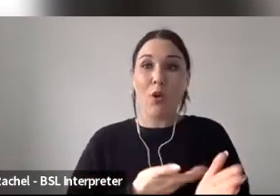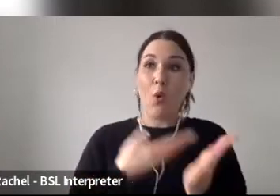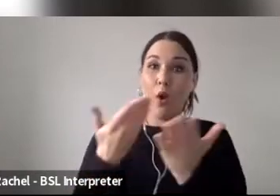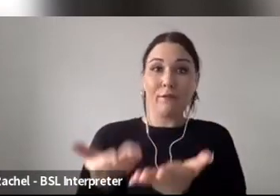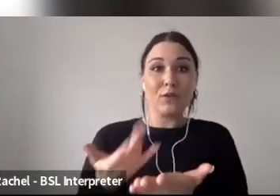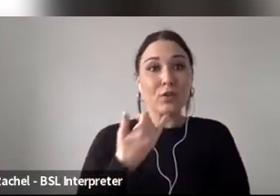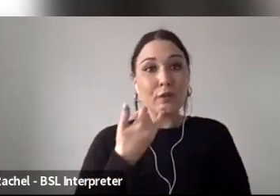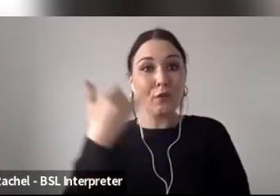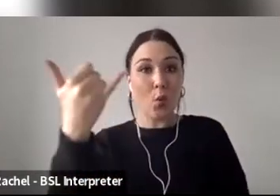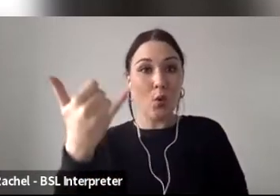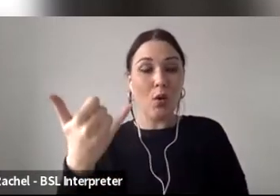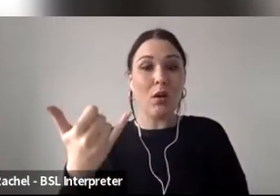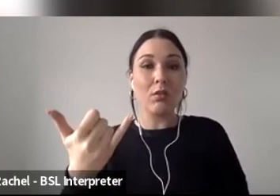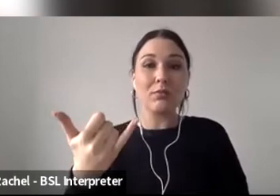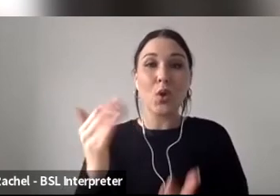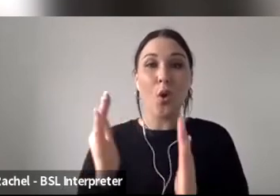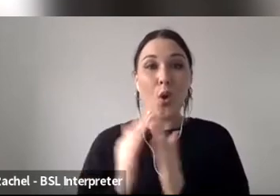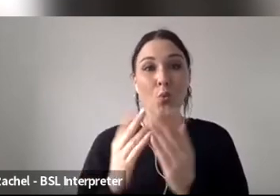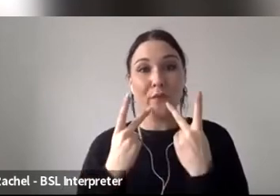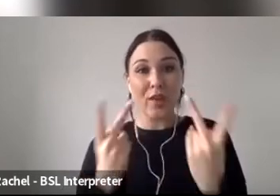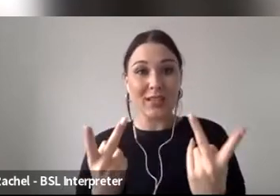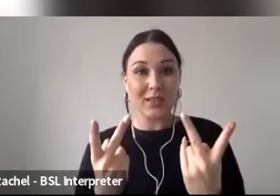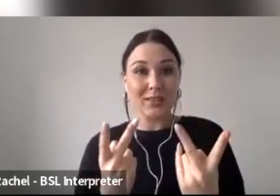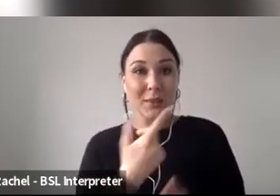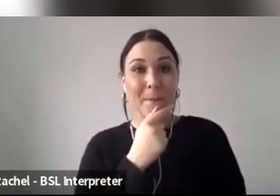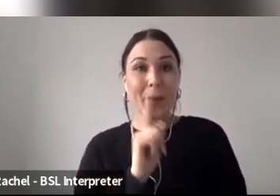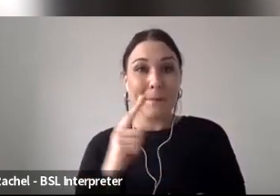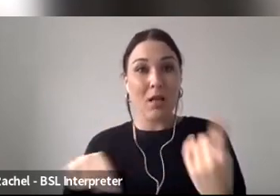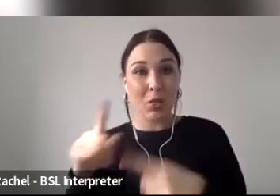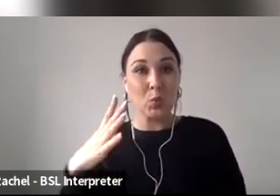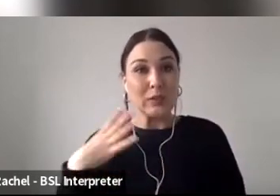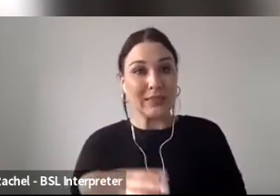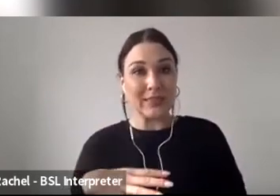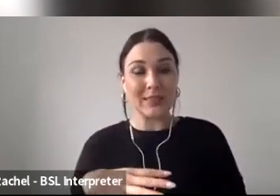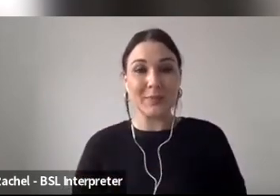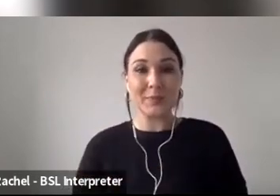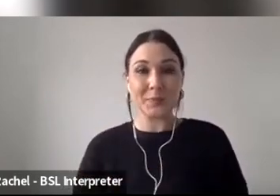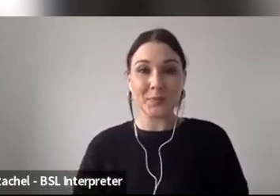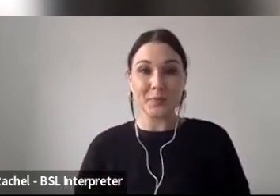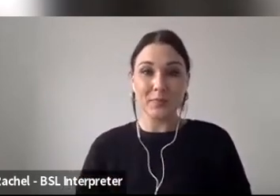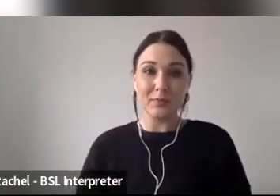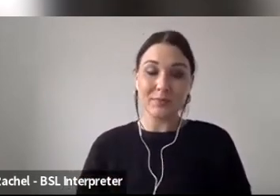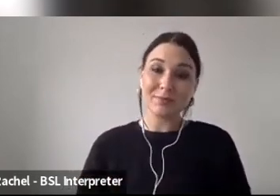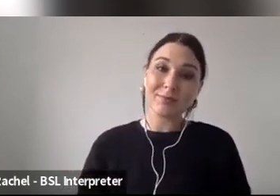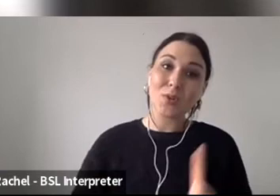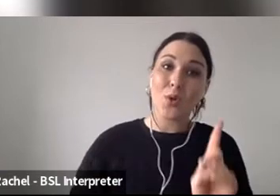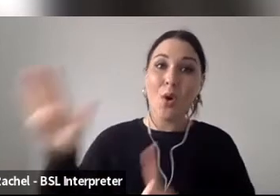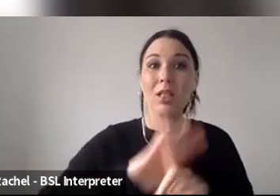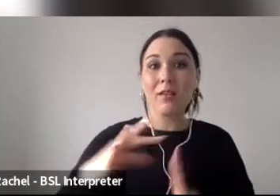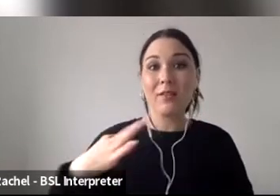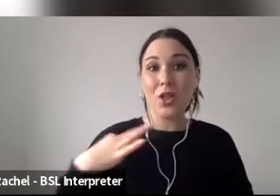a home visit to people that require it. And all our volunteers at